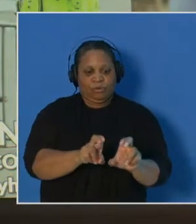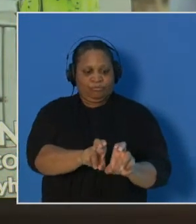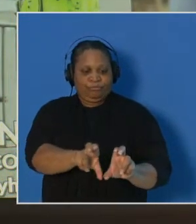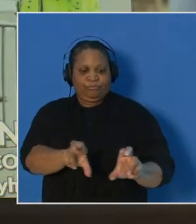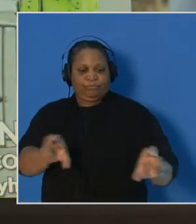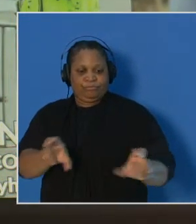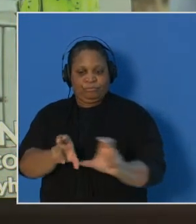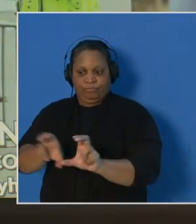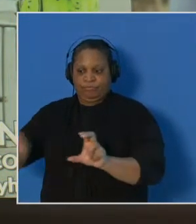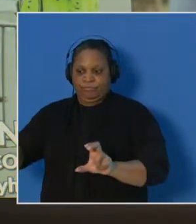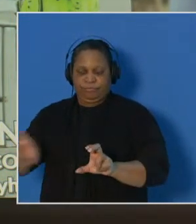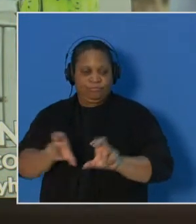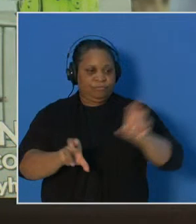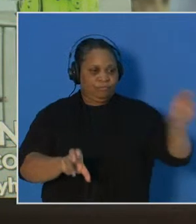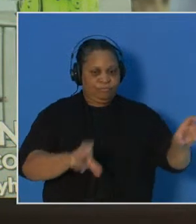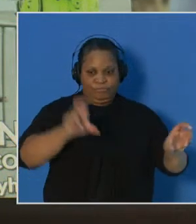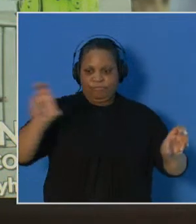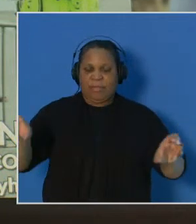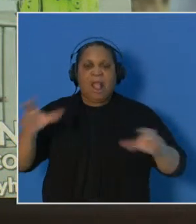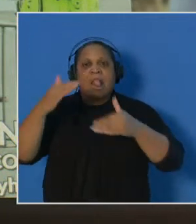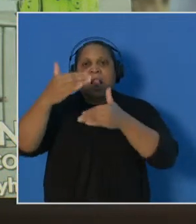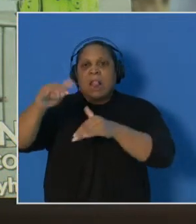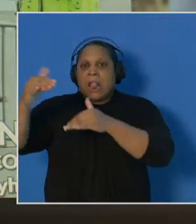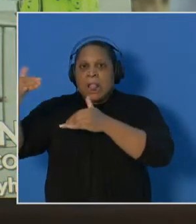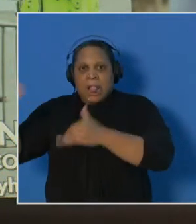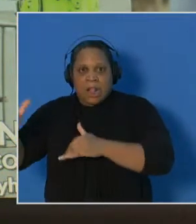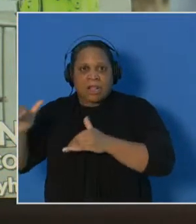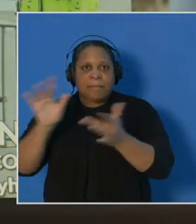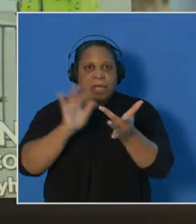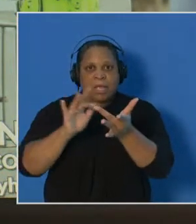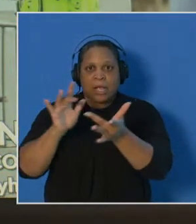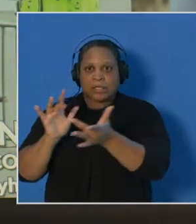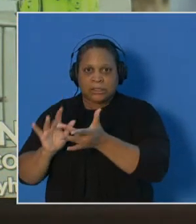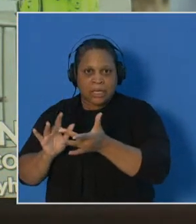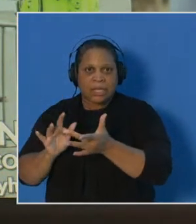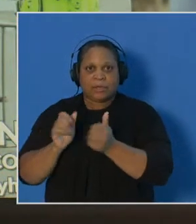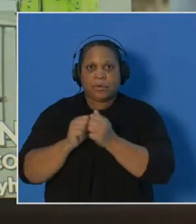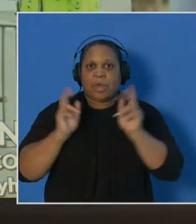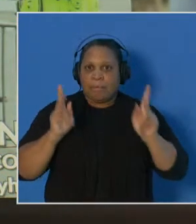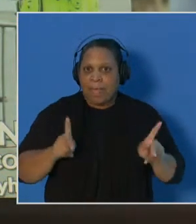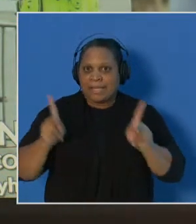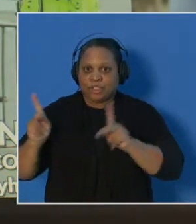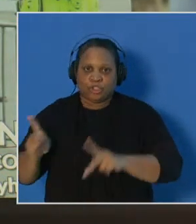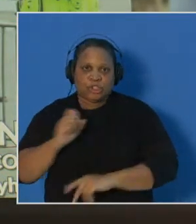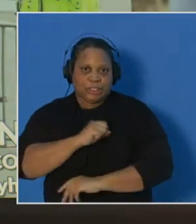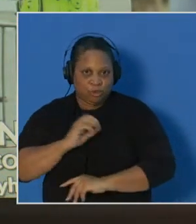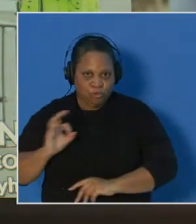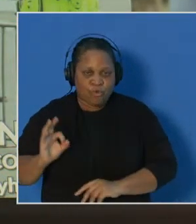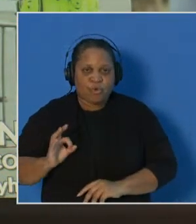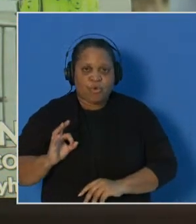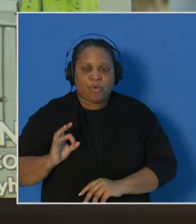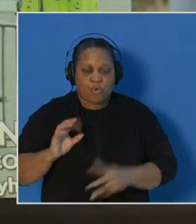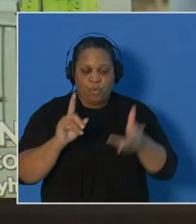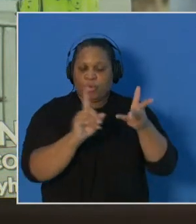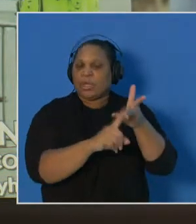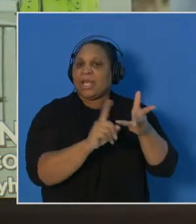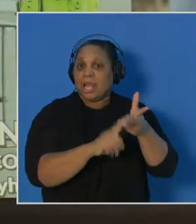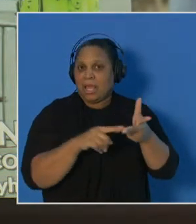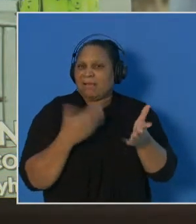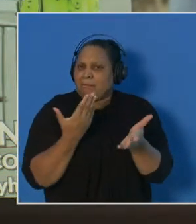should also be made to limit contact between passengers and crew. Phase 3, upon